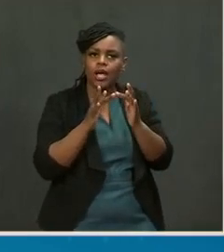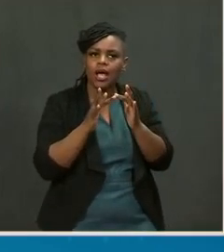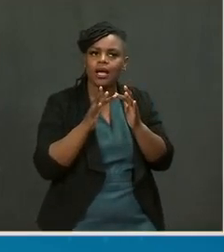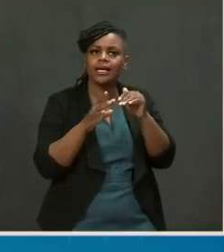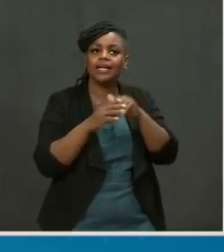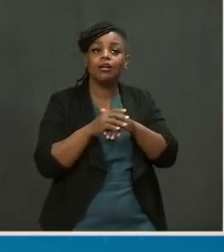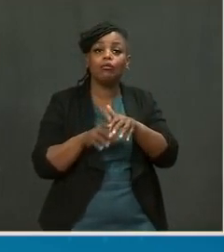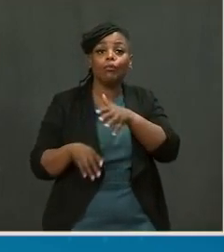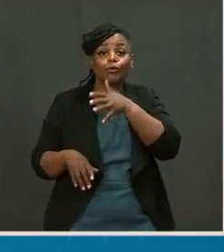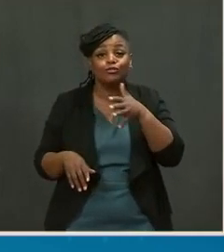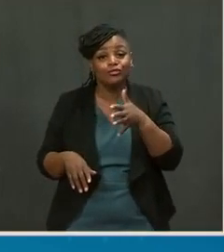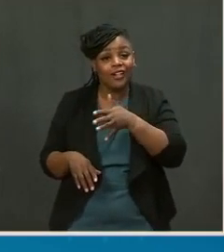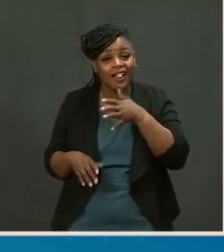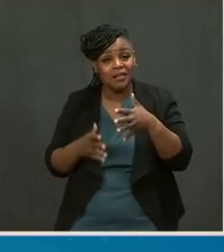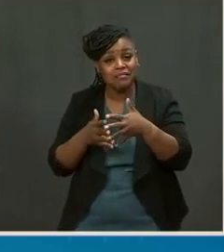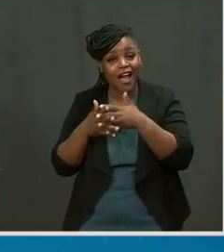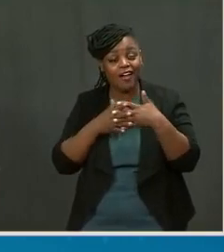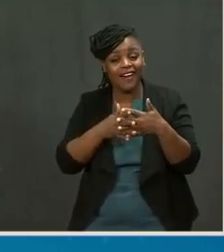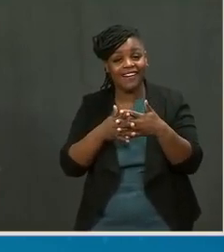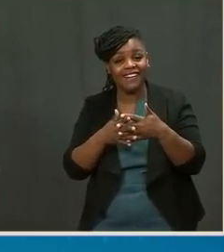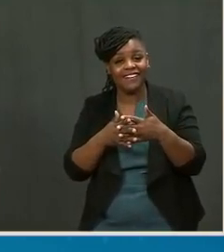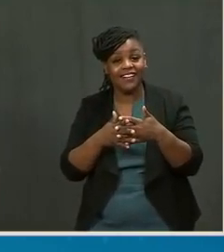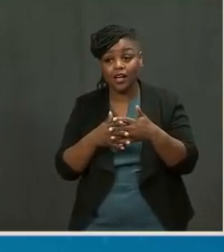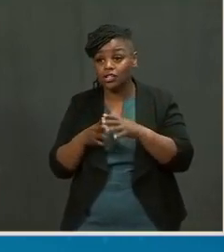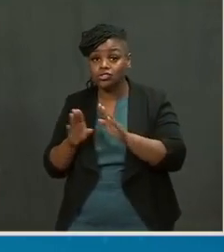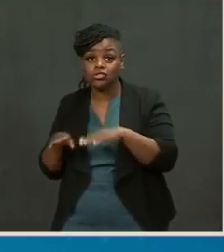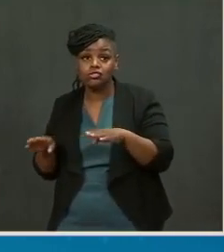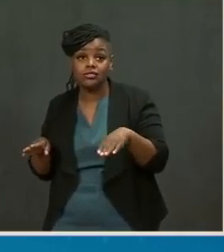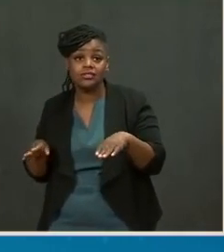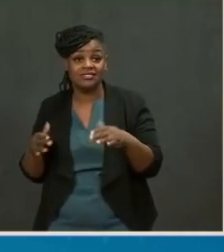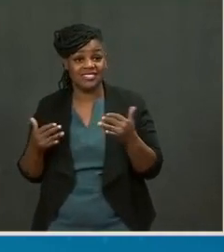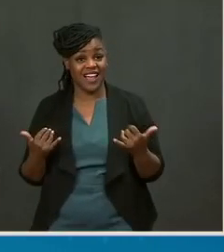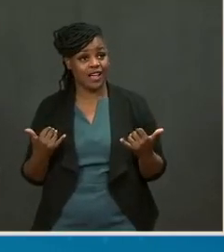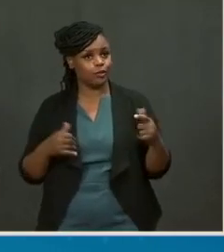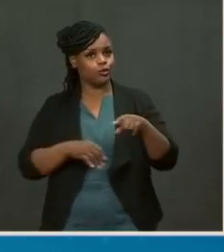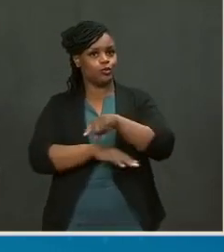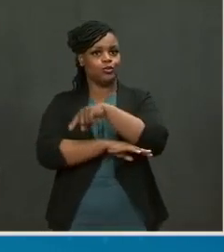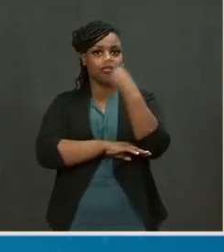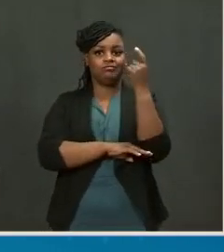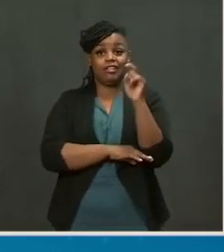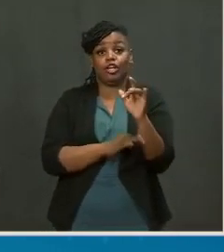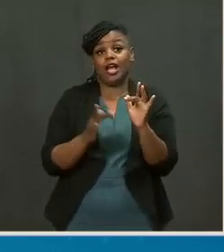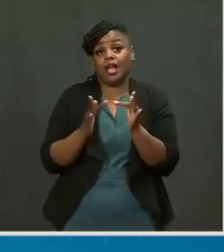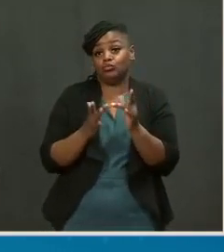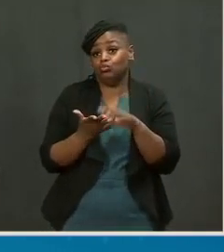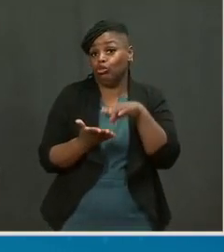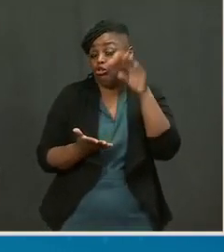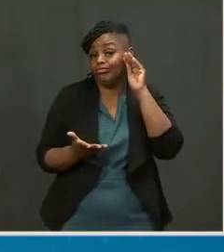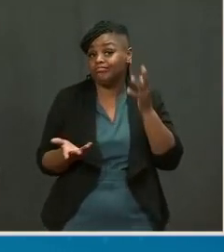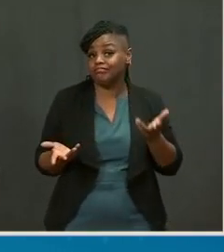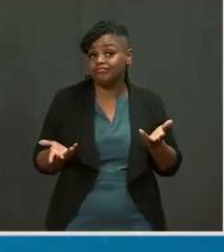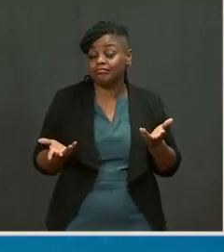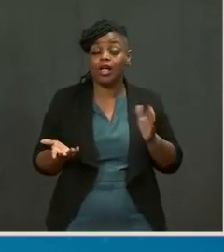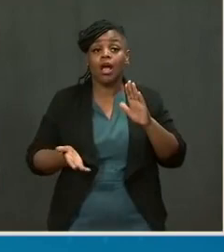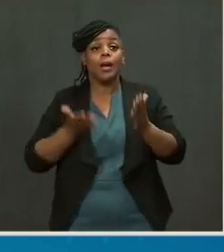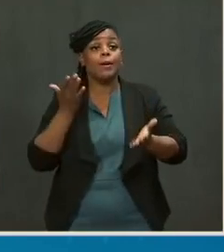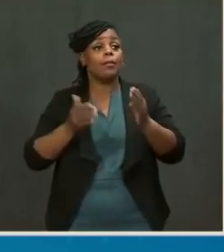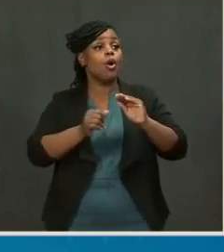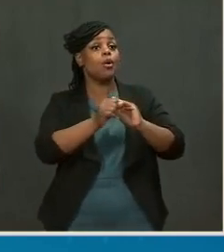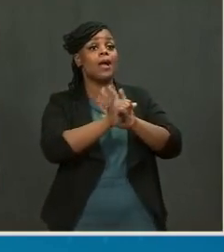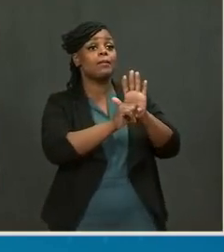children need access to broadband to learn. Before the pandemic, maybe we thought it's important. Now we know it is a